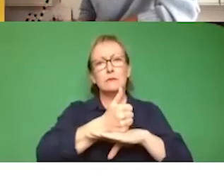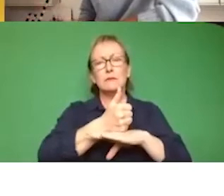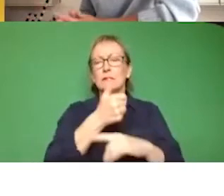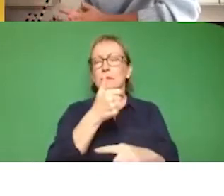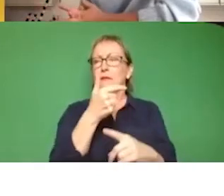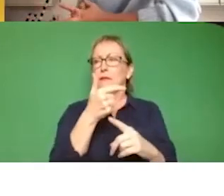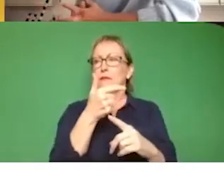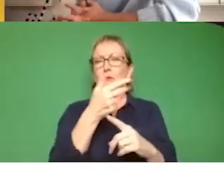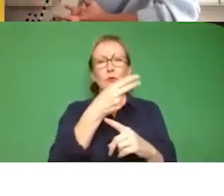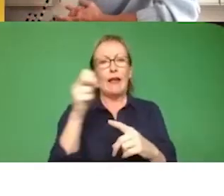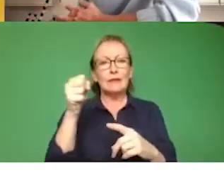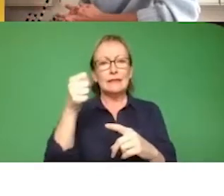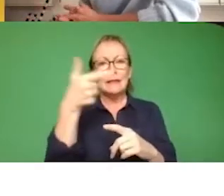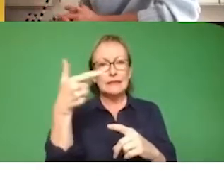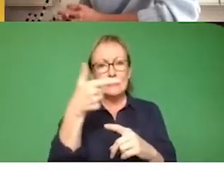2017,